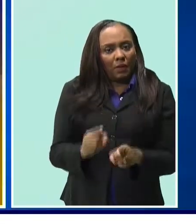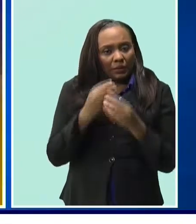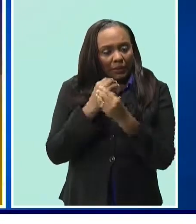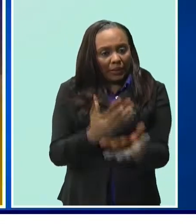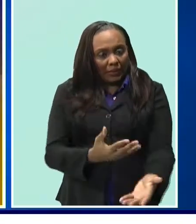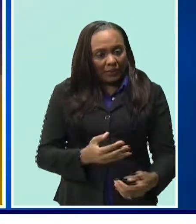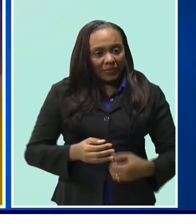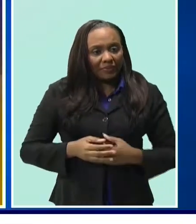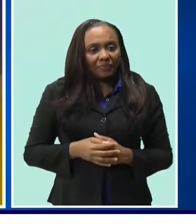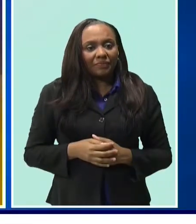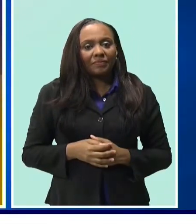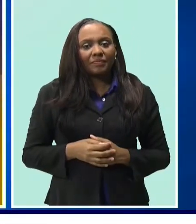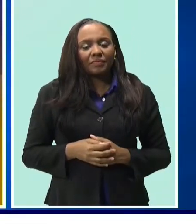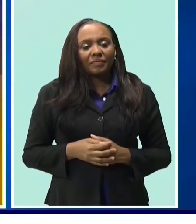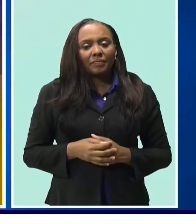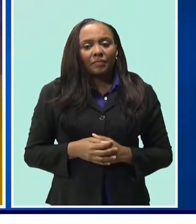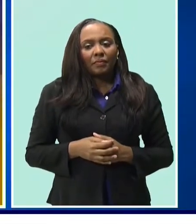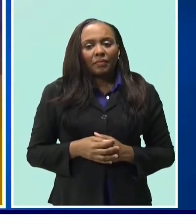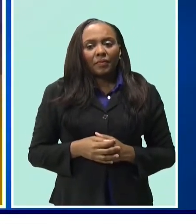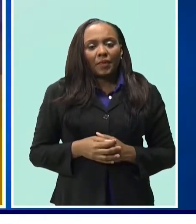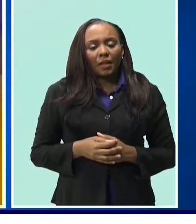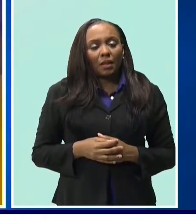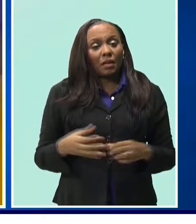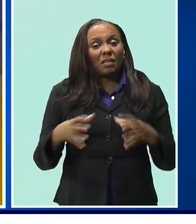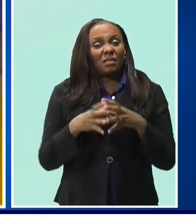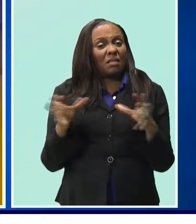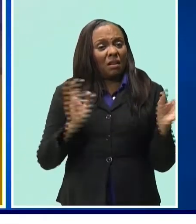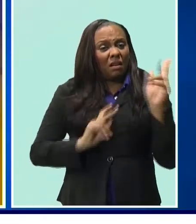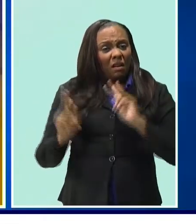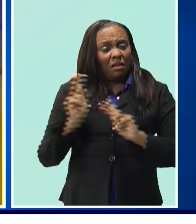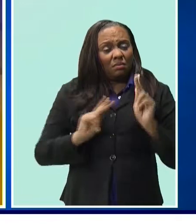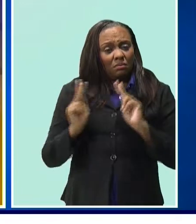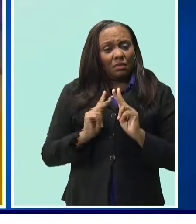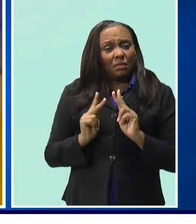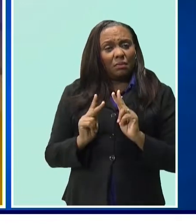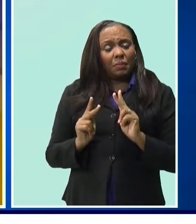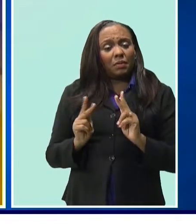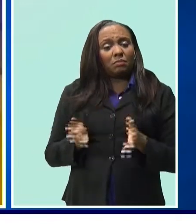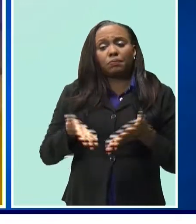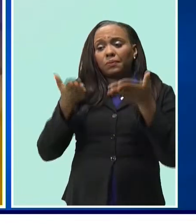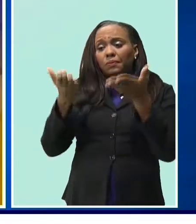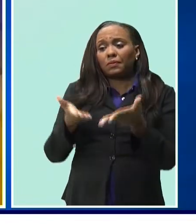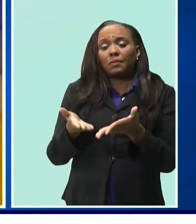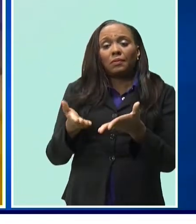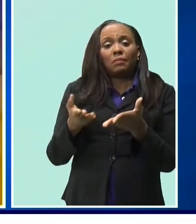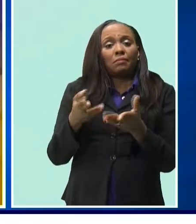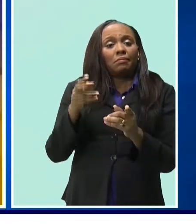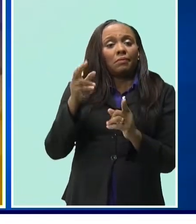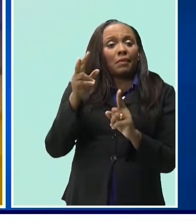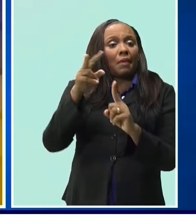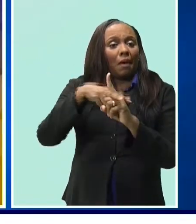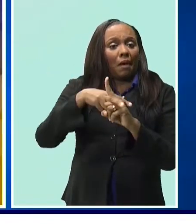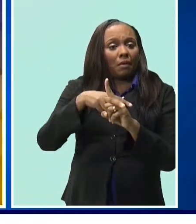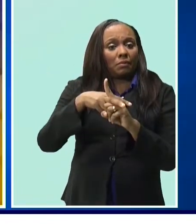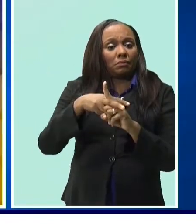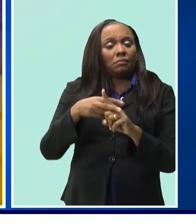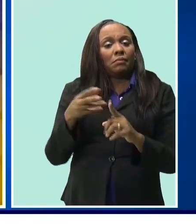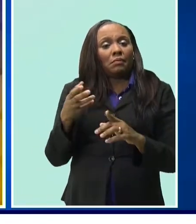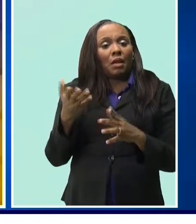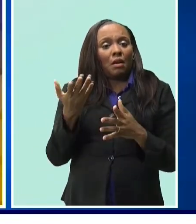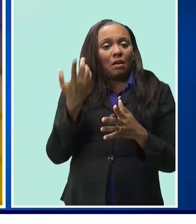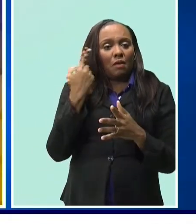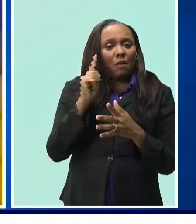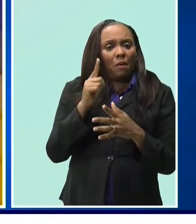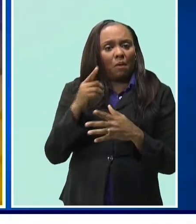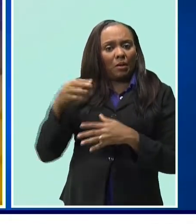The number of new claims that we've seen are about 18% of the workforce. Now, we